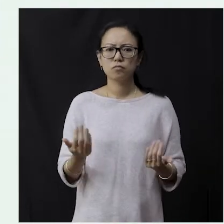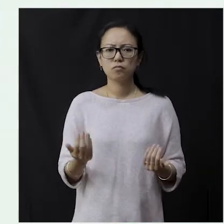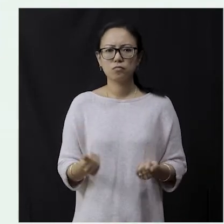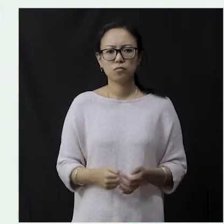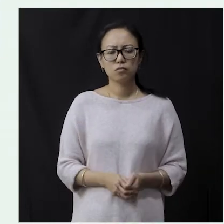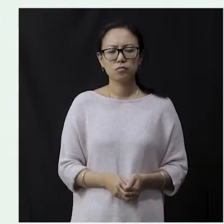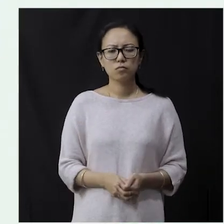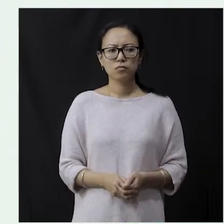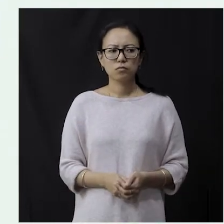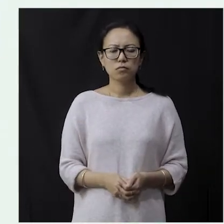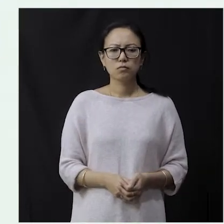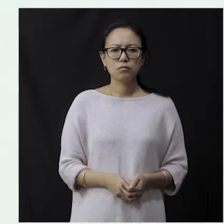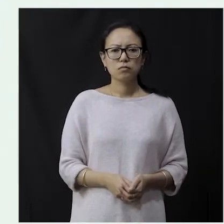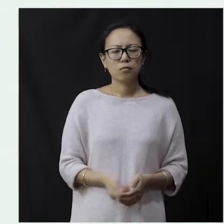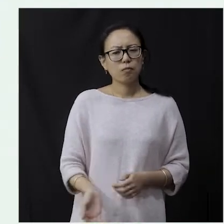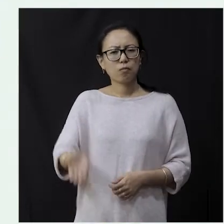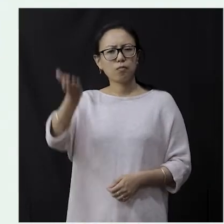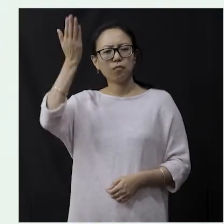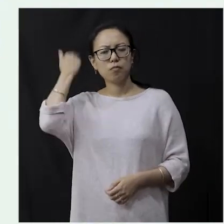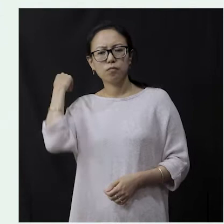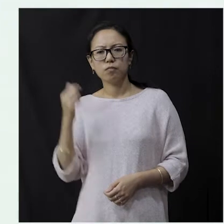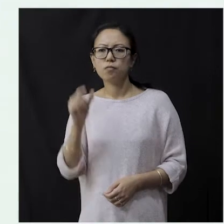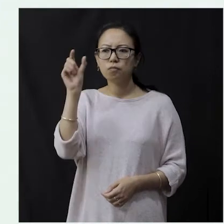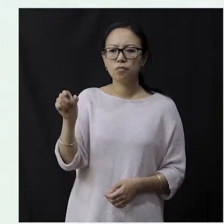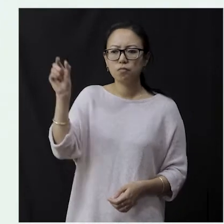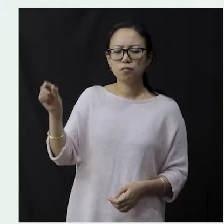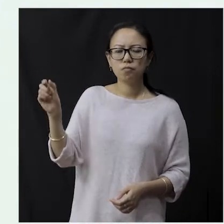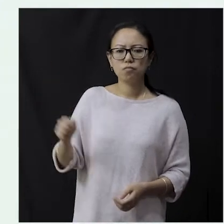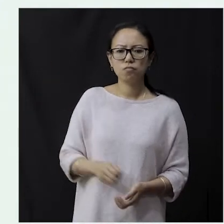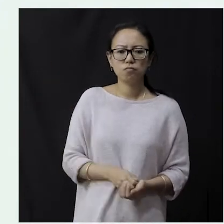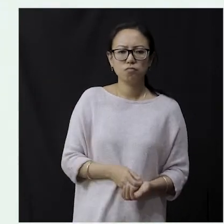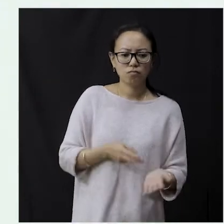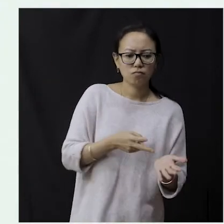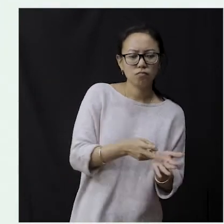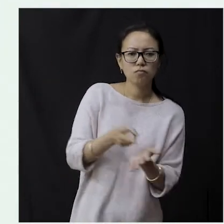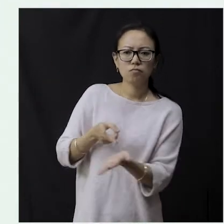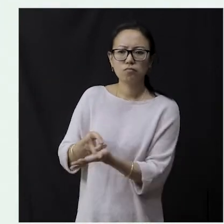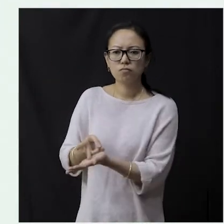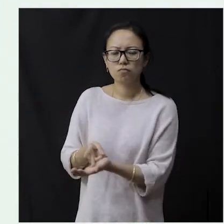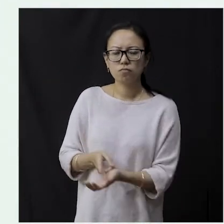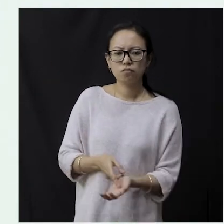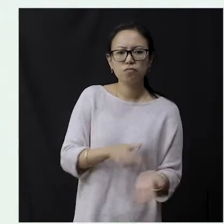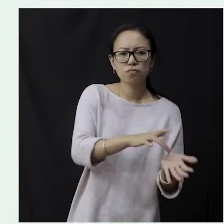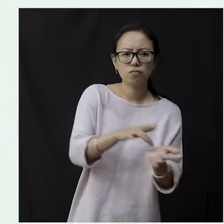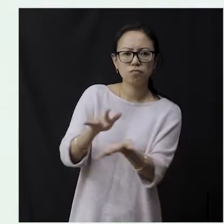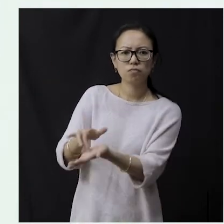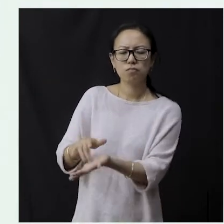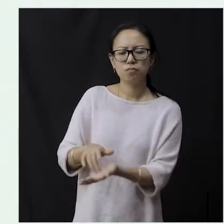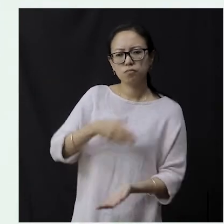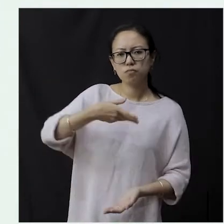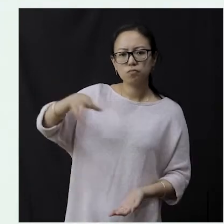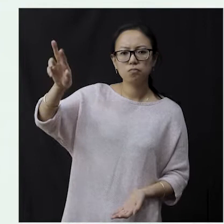another. Okay, and that takes them about 1 week, 1 month, or sometimes even more